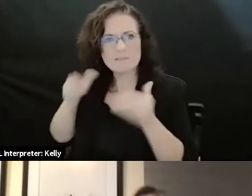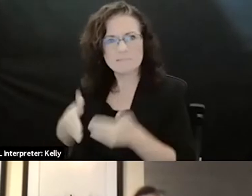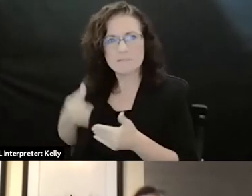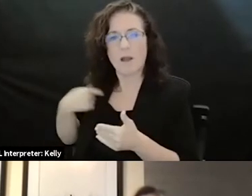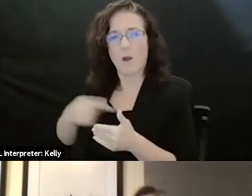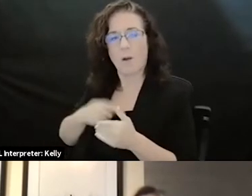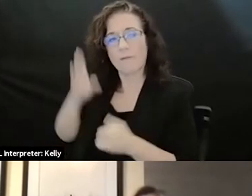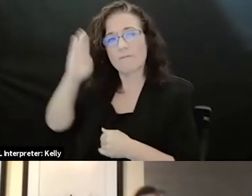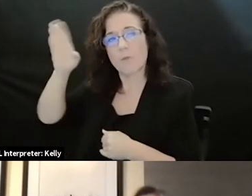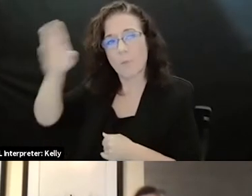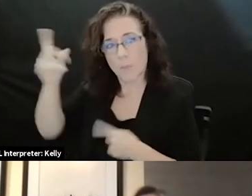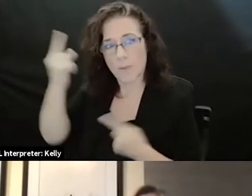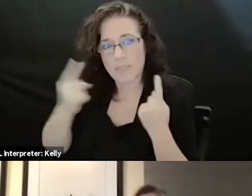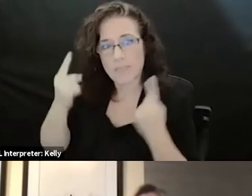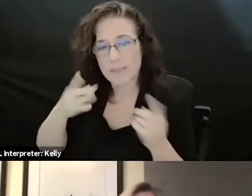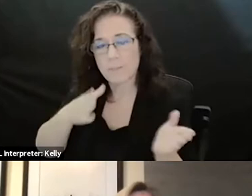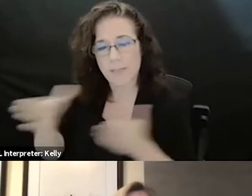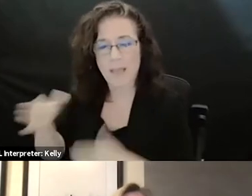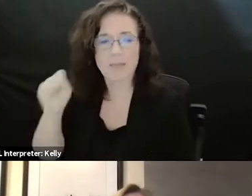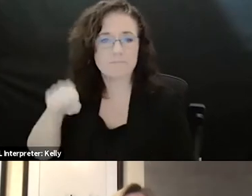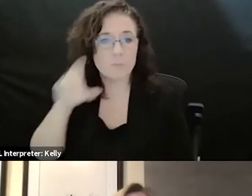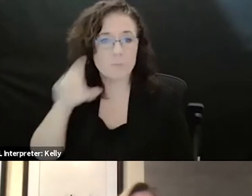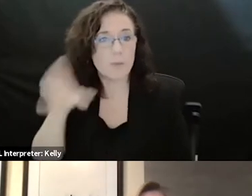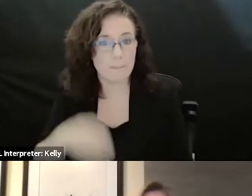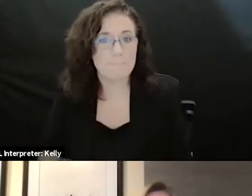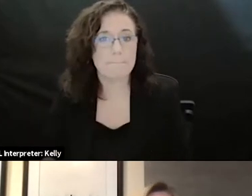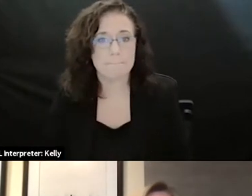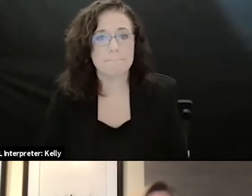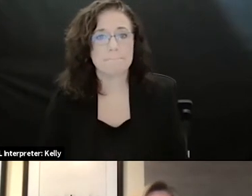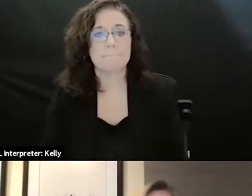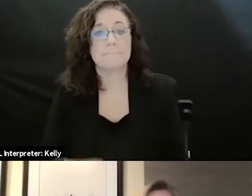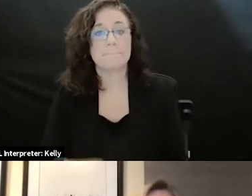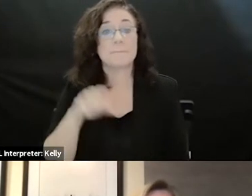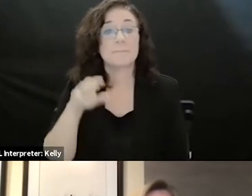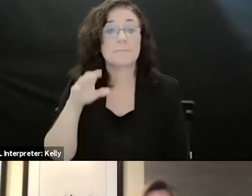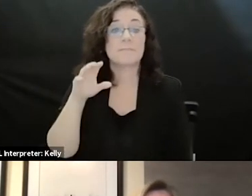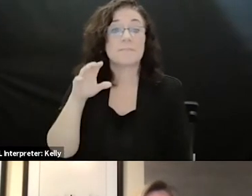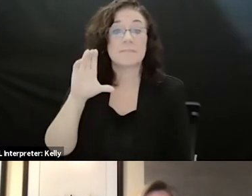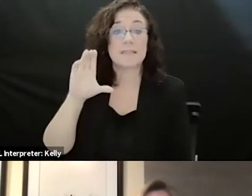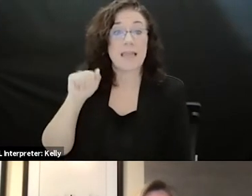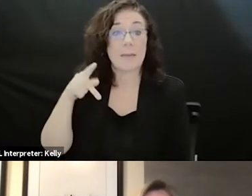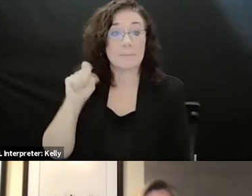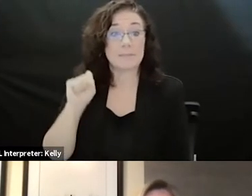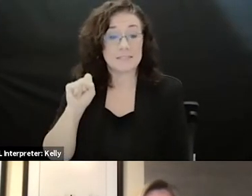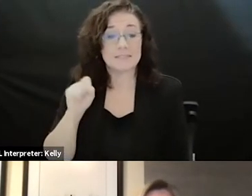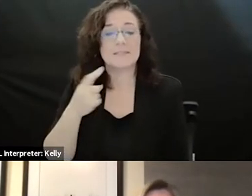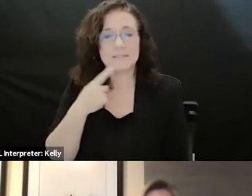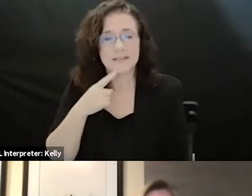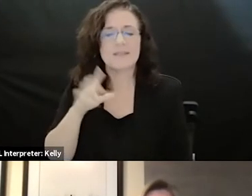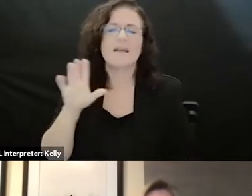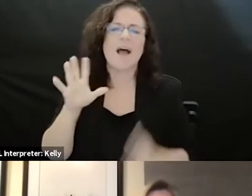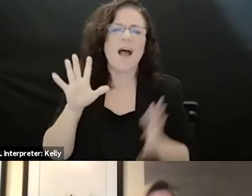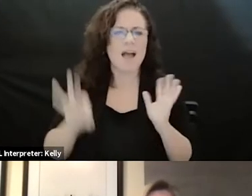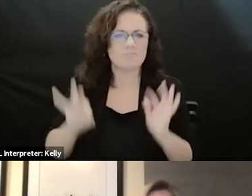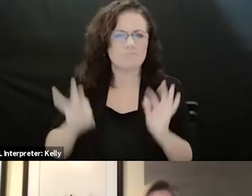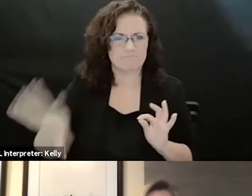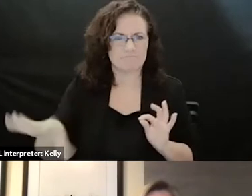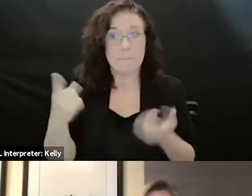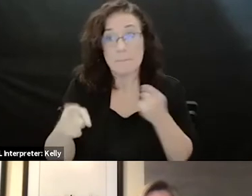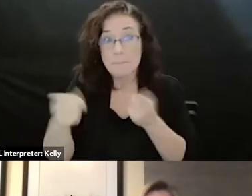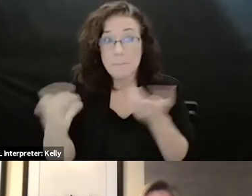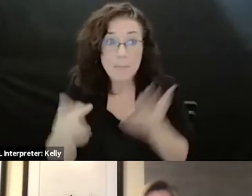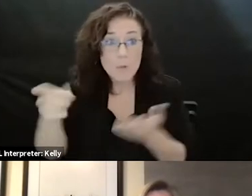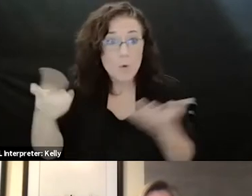plan great and at the risk of suggesting things you're already thinking of doing um you know that i was talking with a